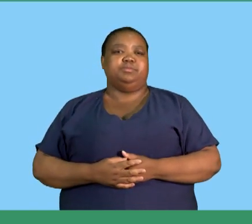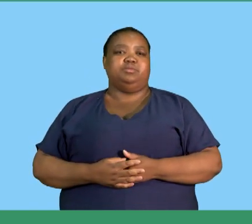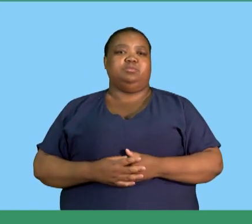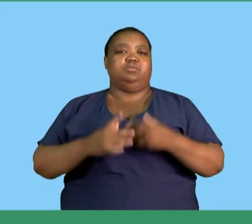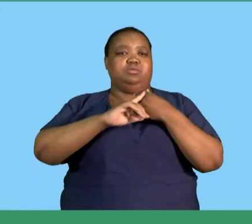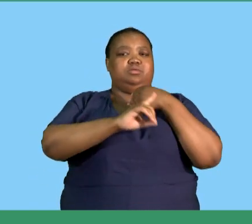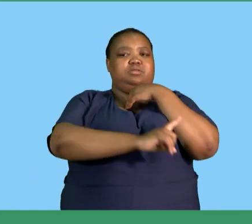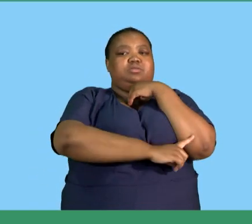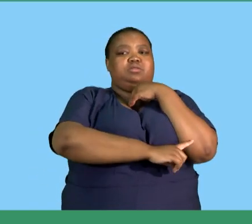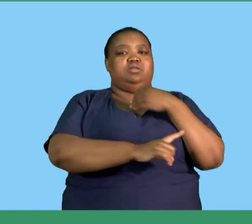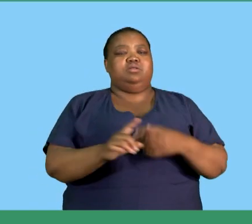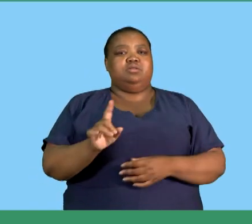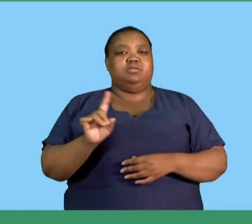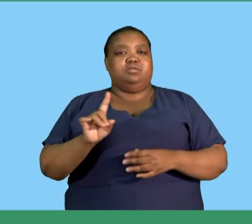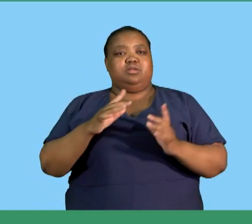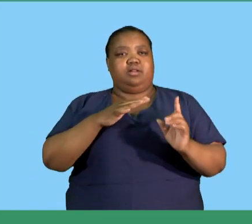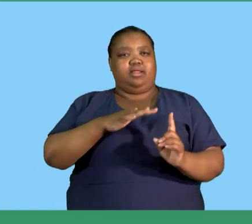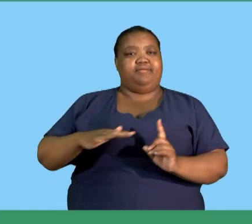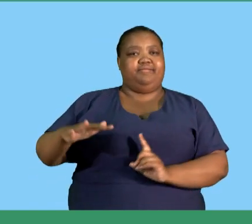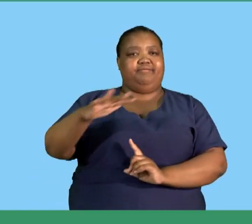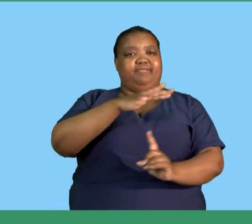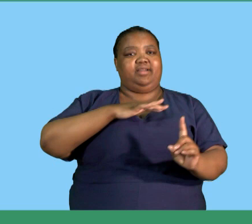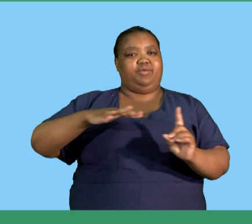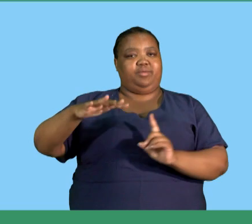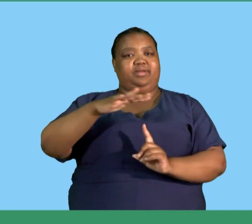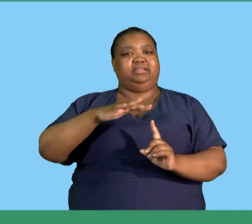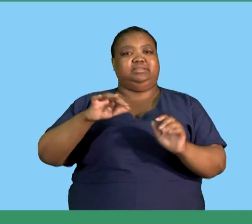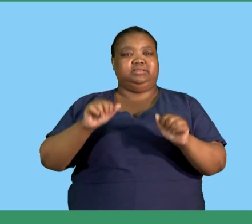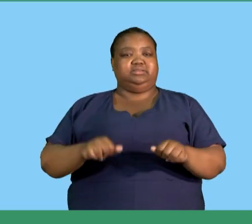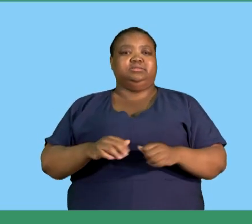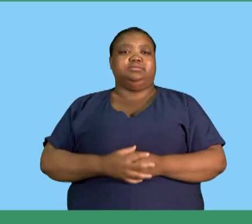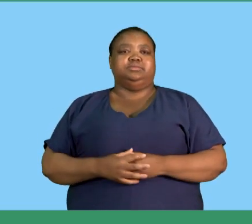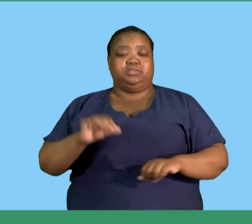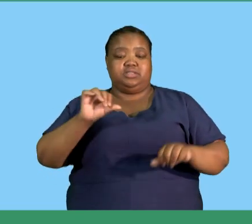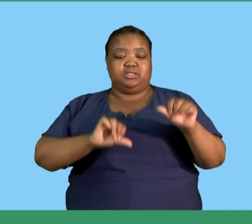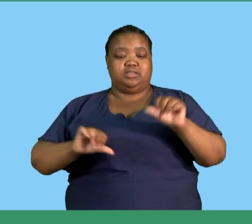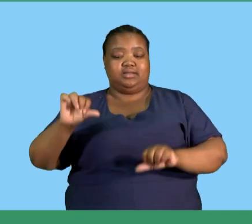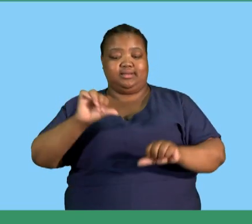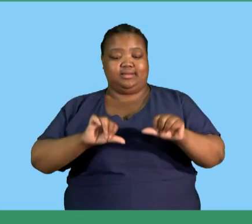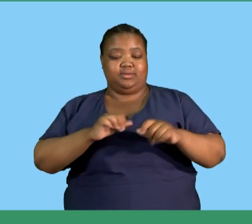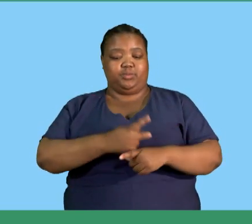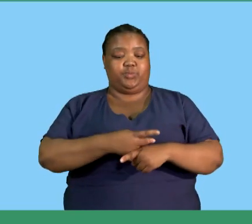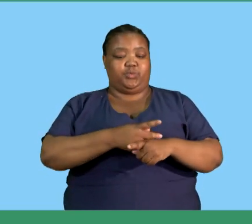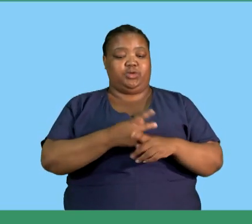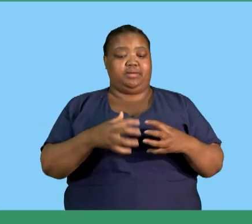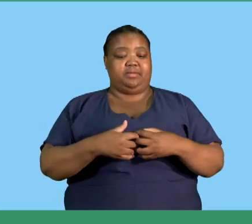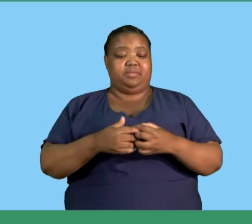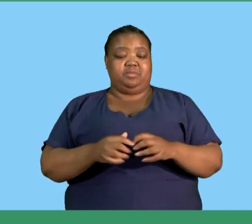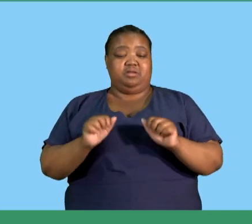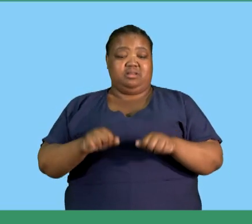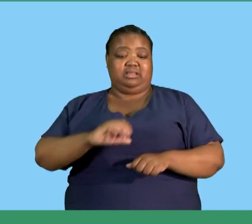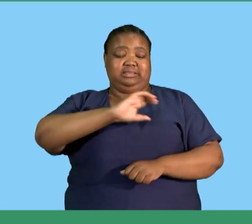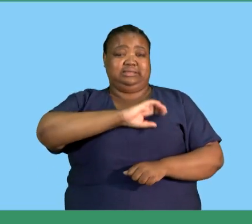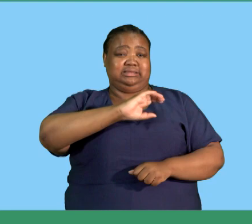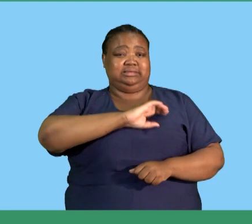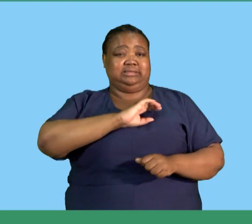Then we're going to the last one, which is environmental. Right, chemicals or ingredients in business products may be